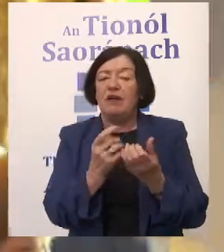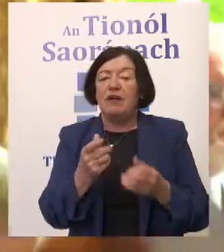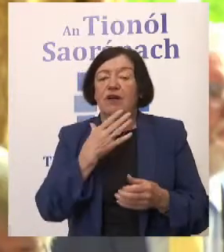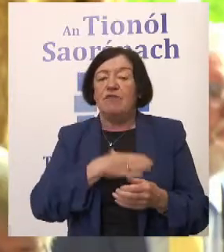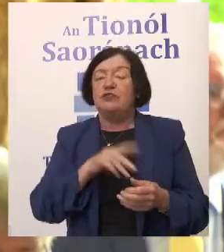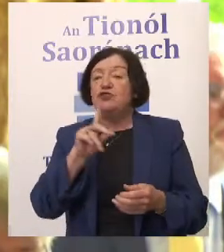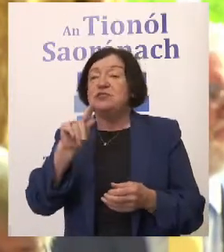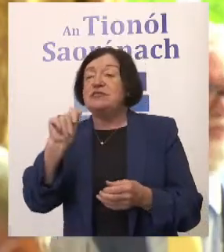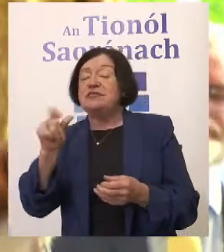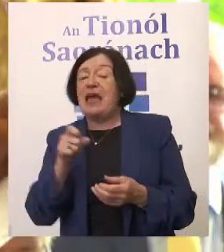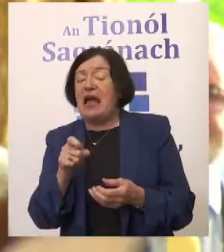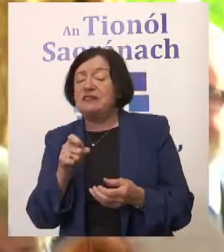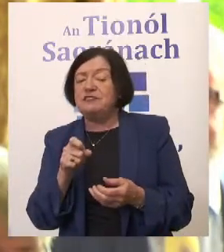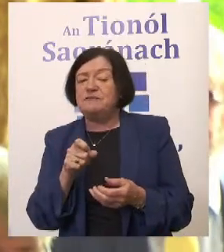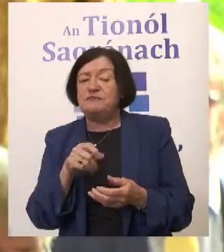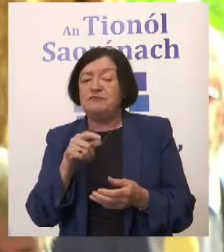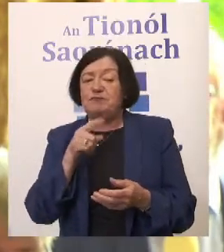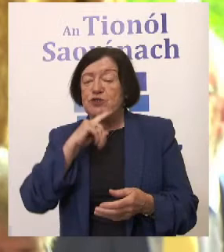just taxation, but